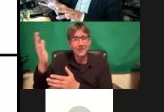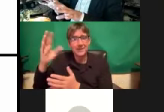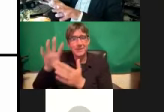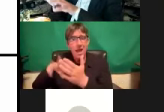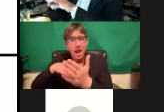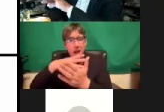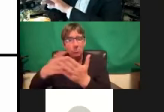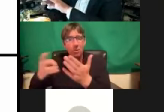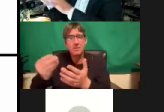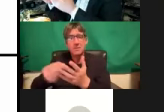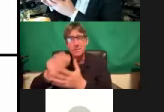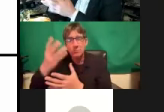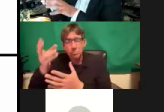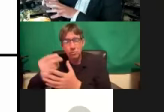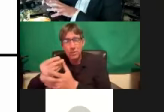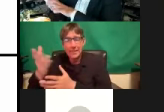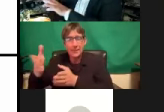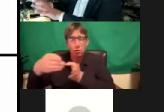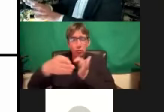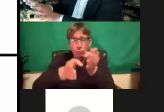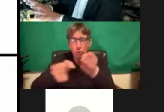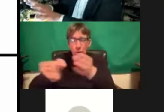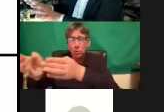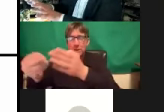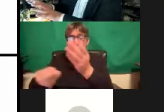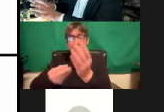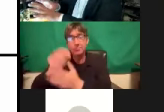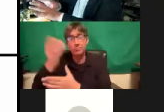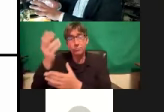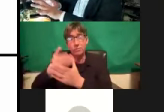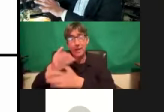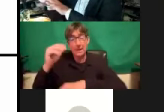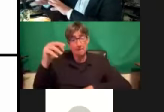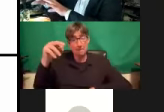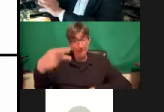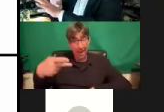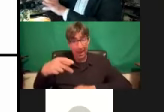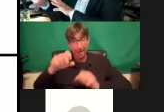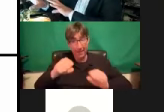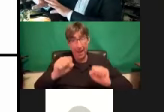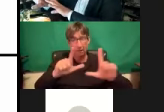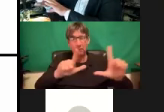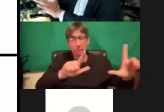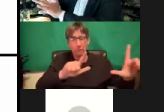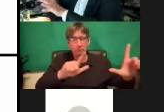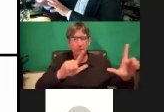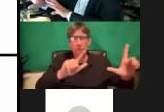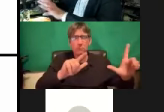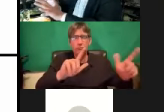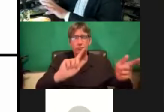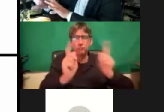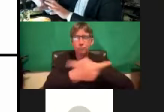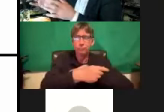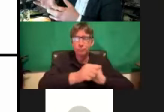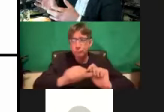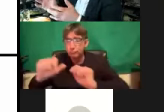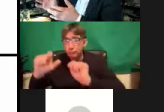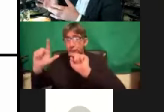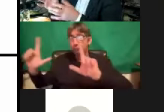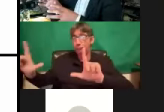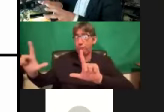visualize a route, for example, that's being discontinued, and sort of highlight and select and deselect,